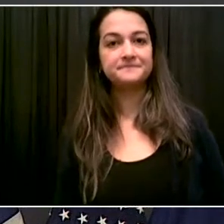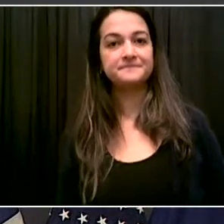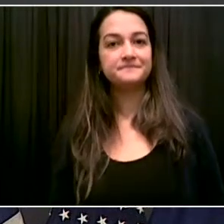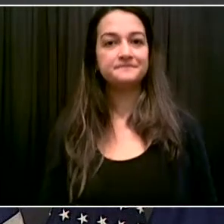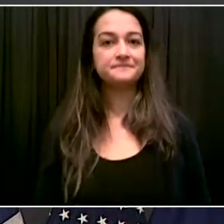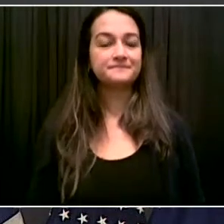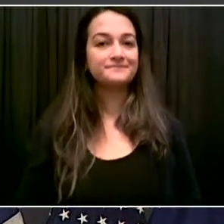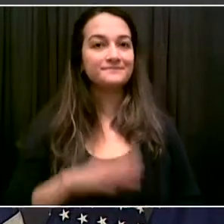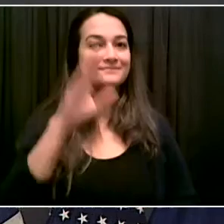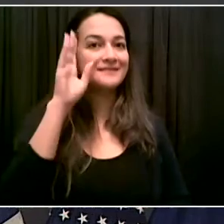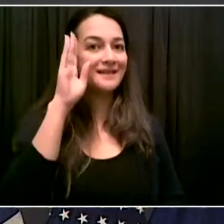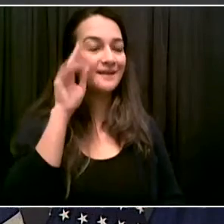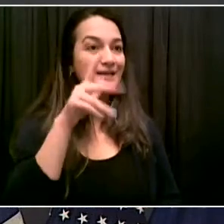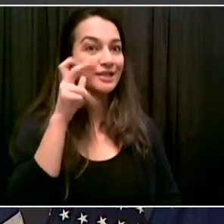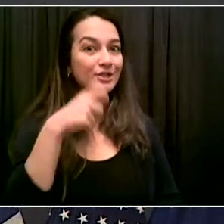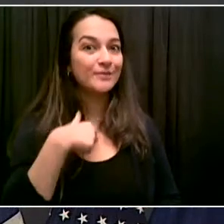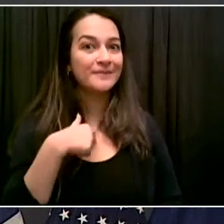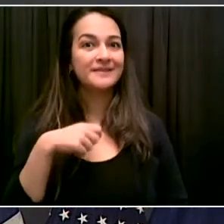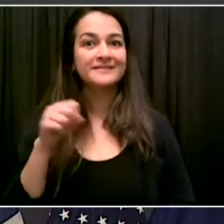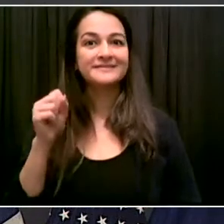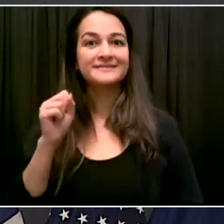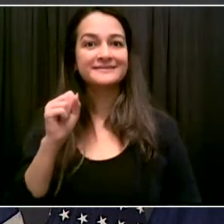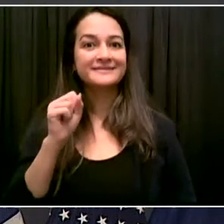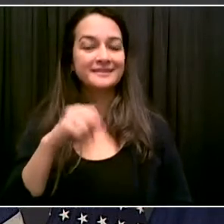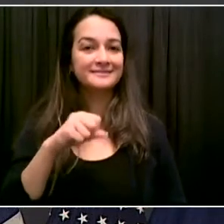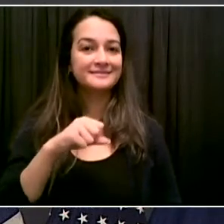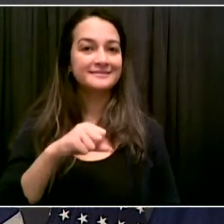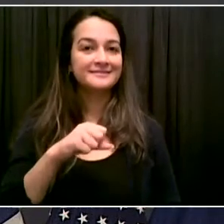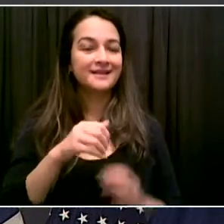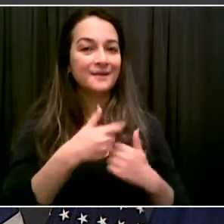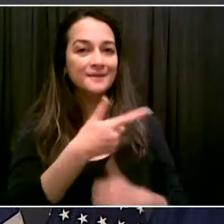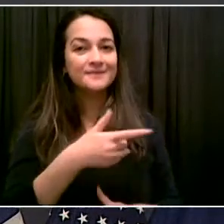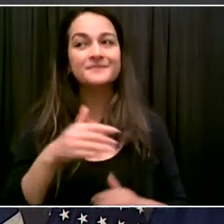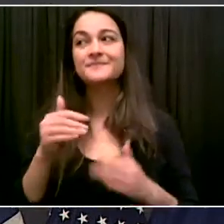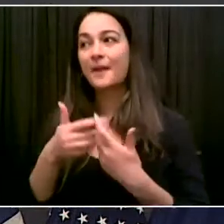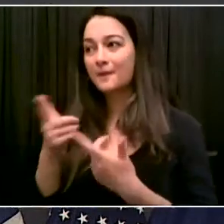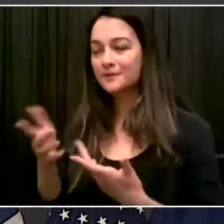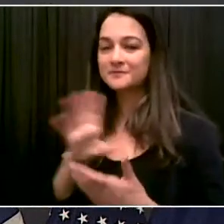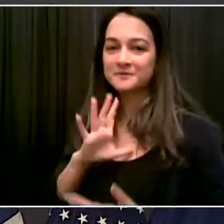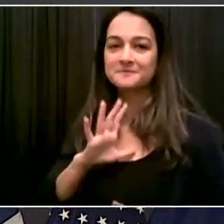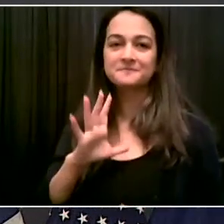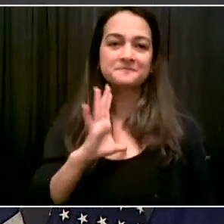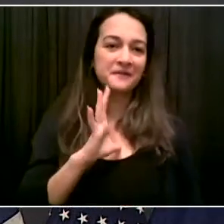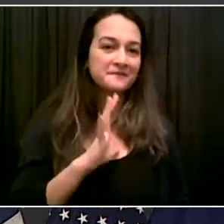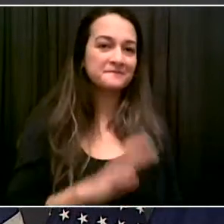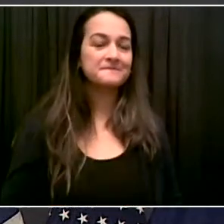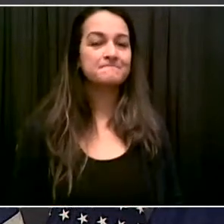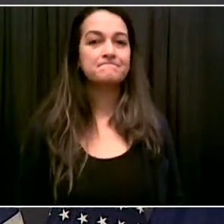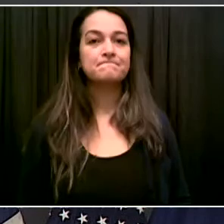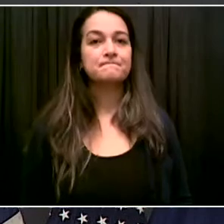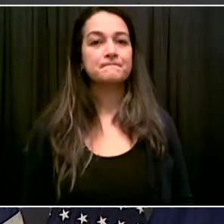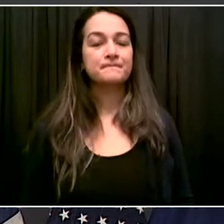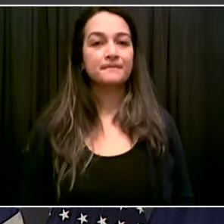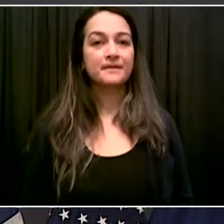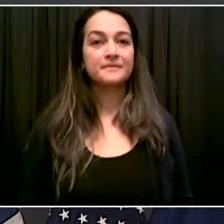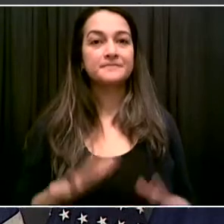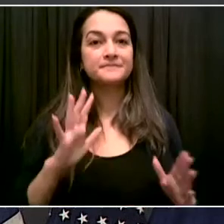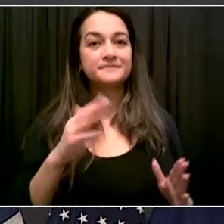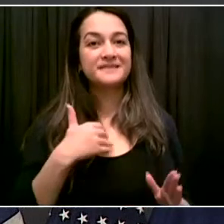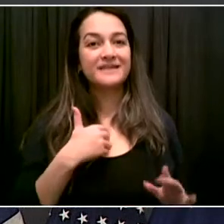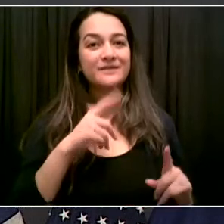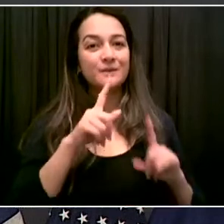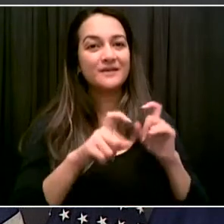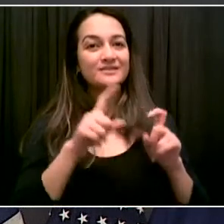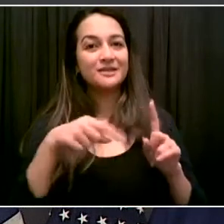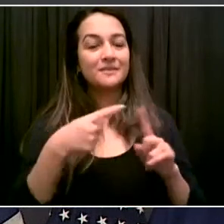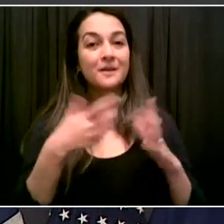Hi, how are you? So I've also been asking about the BQE plans for a while. I think most of the criticisms and